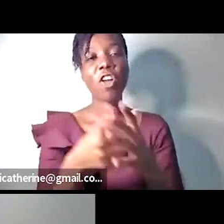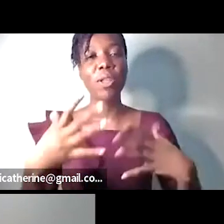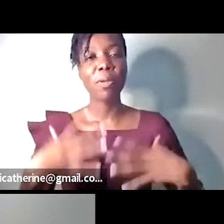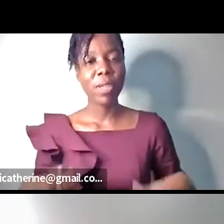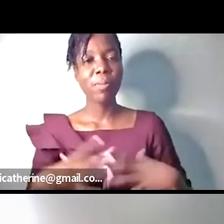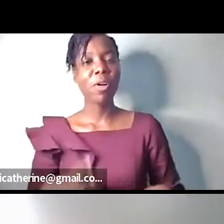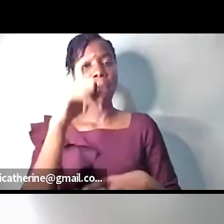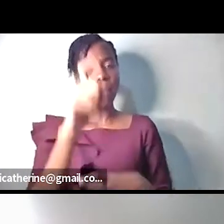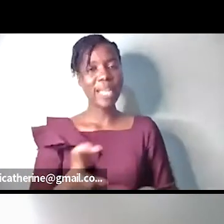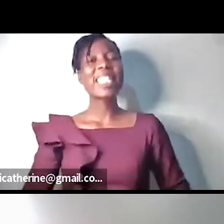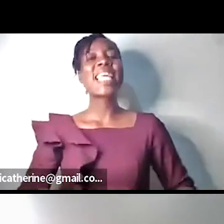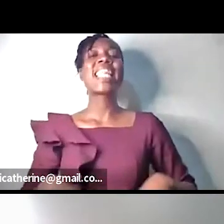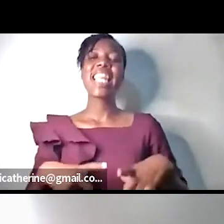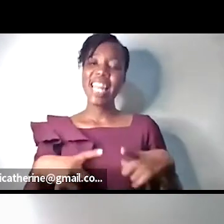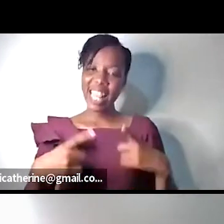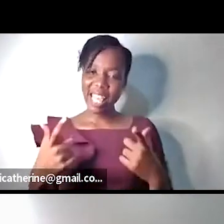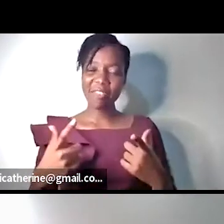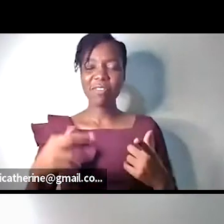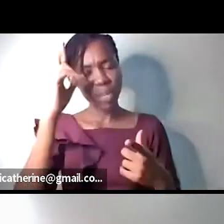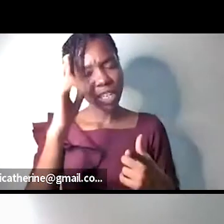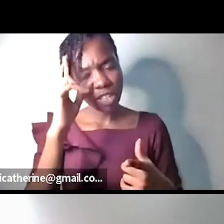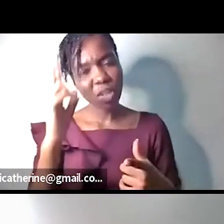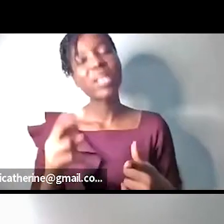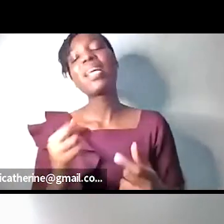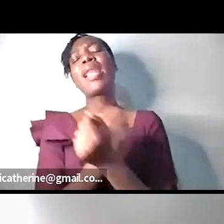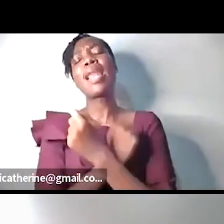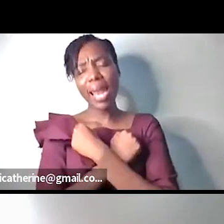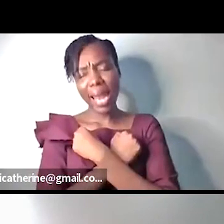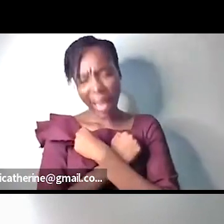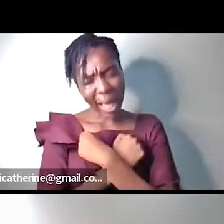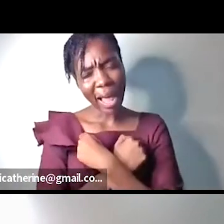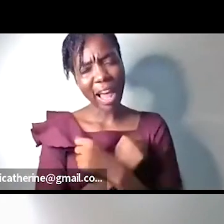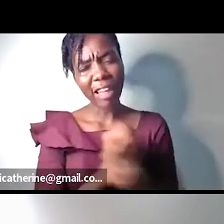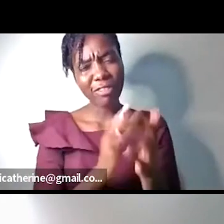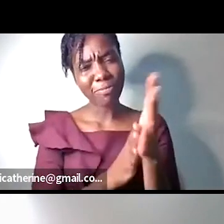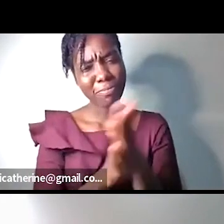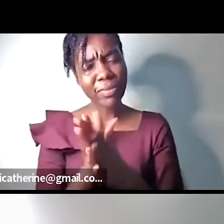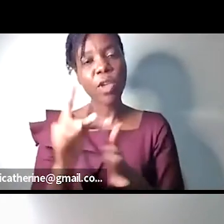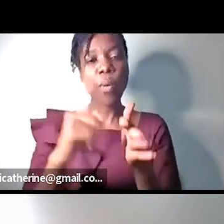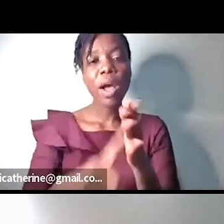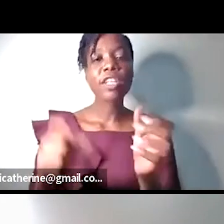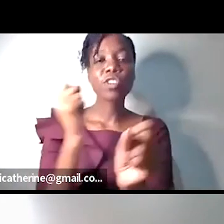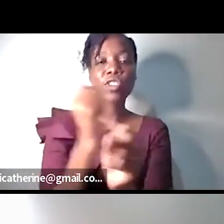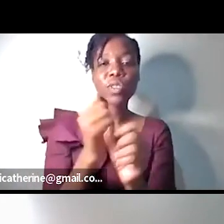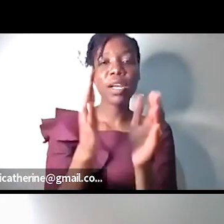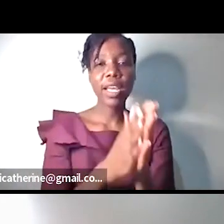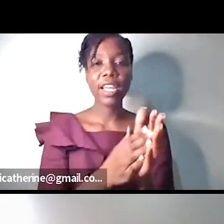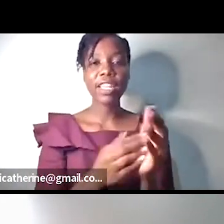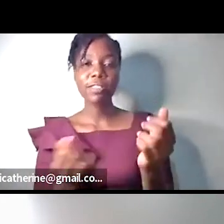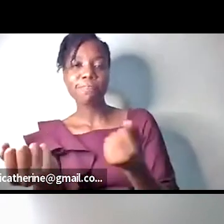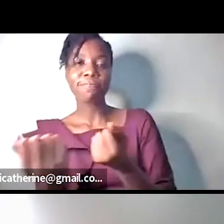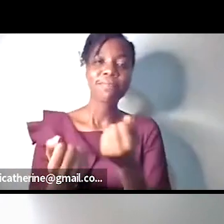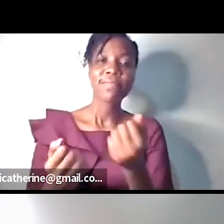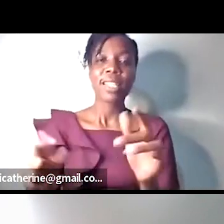live purposefully, love passionately what they do and who they engage with, and